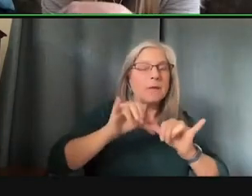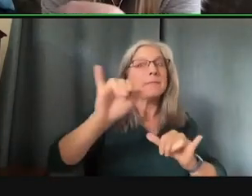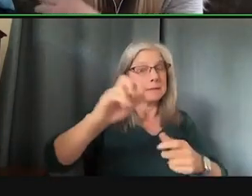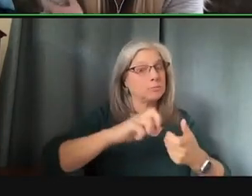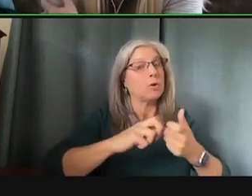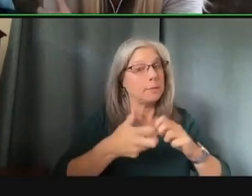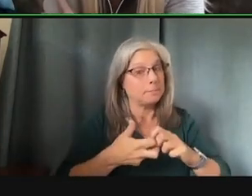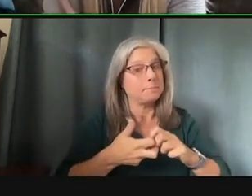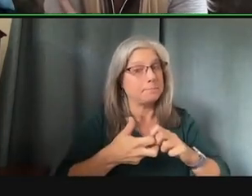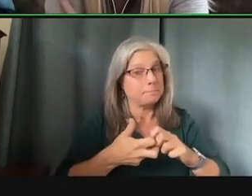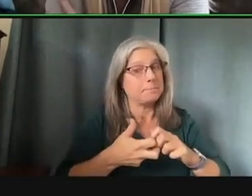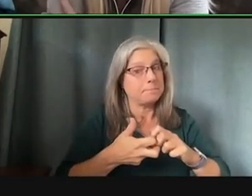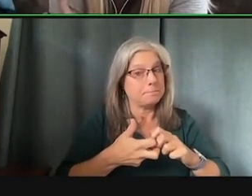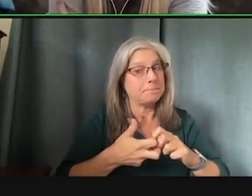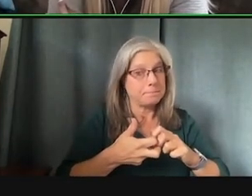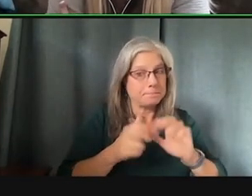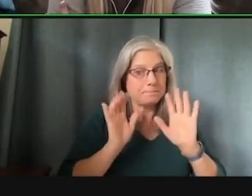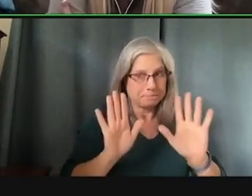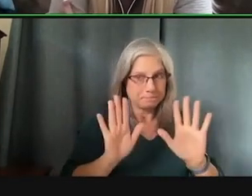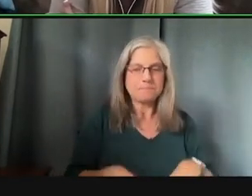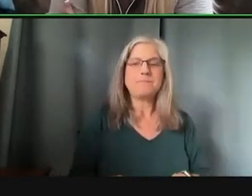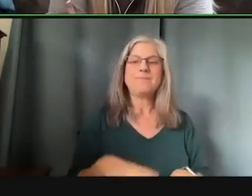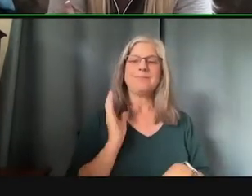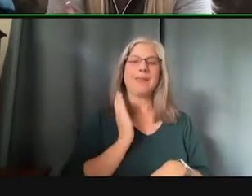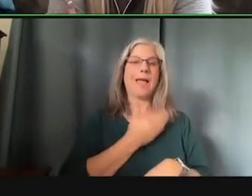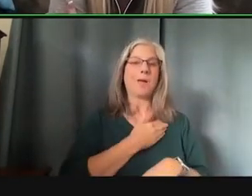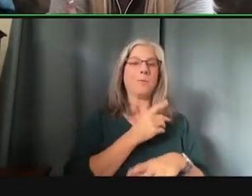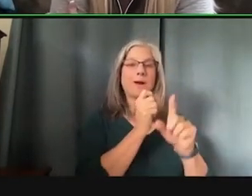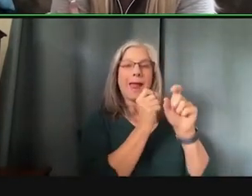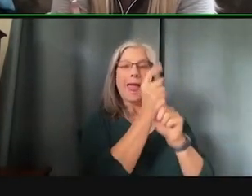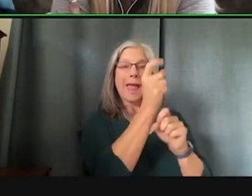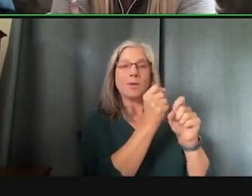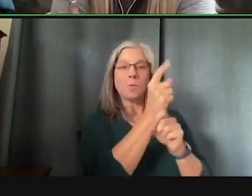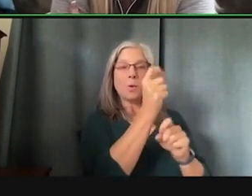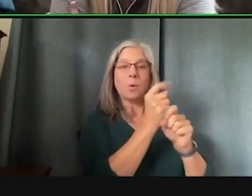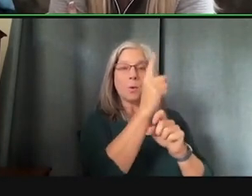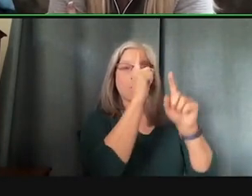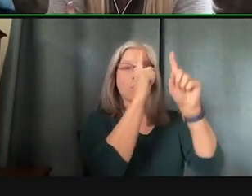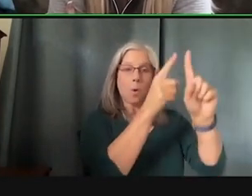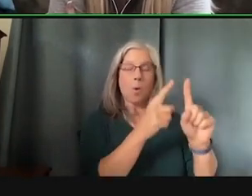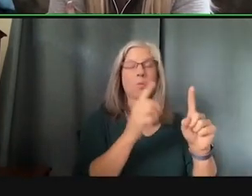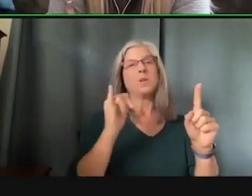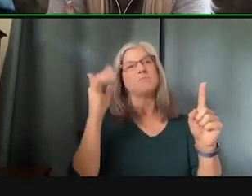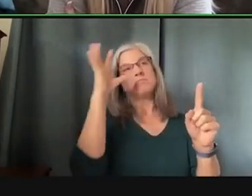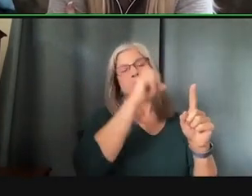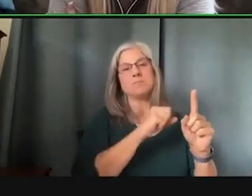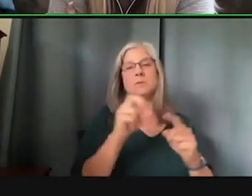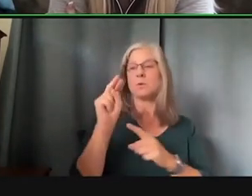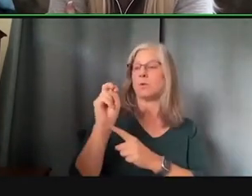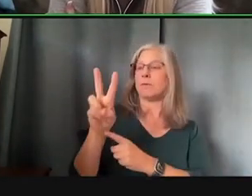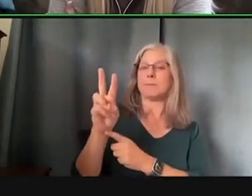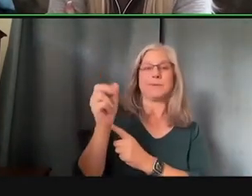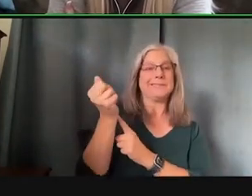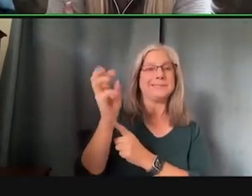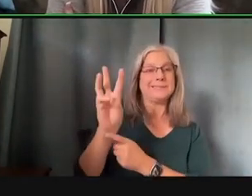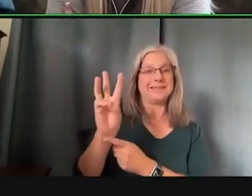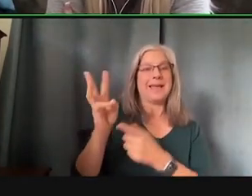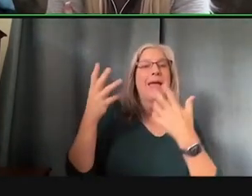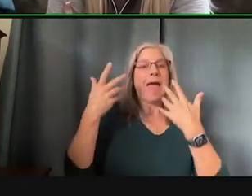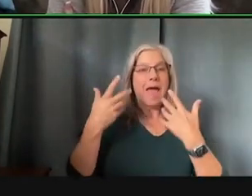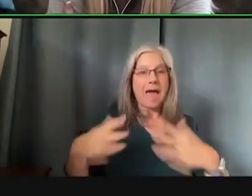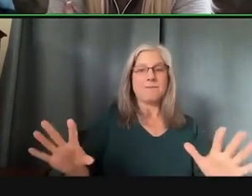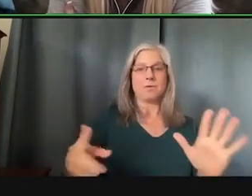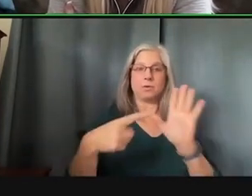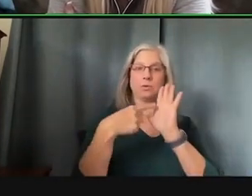problem. So for our annual goal, we're going to say by November 16th, after being shown